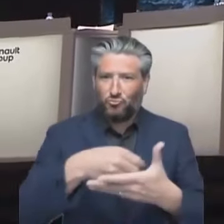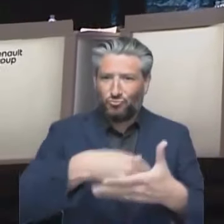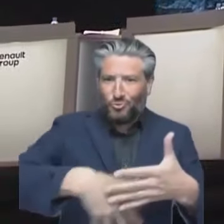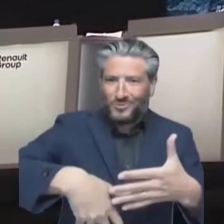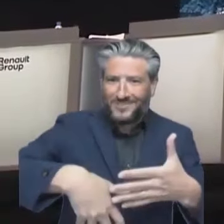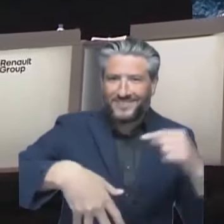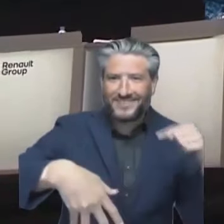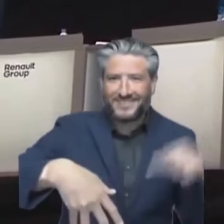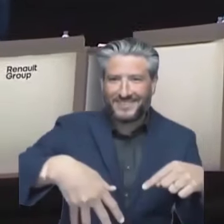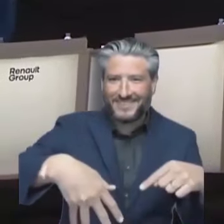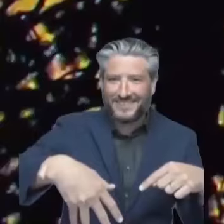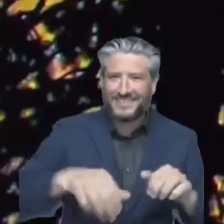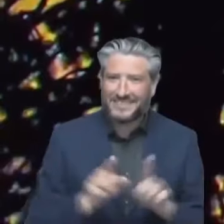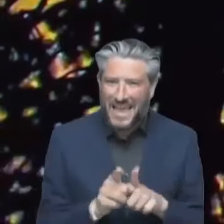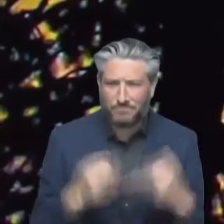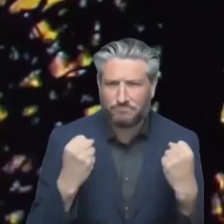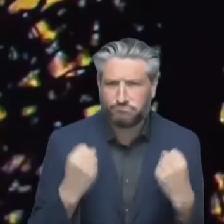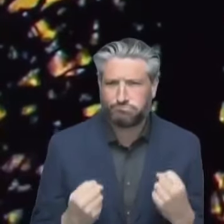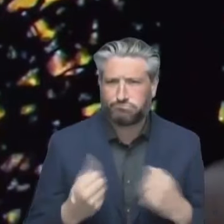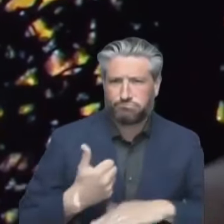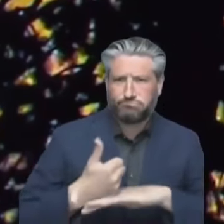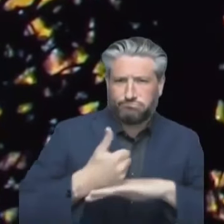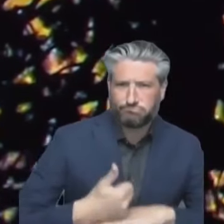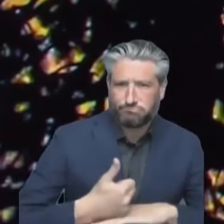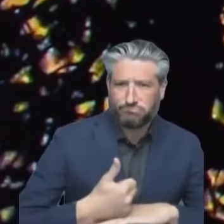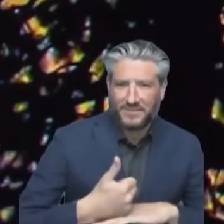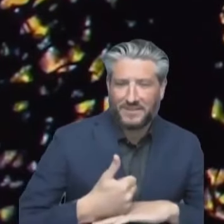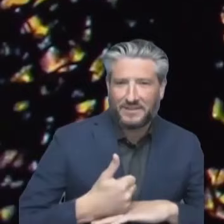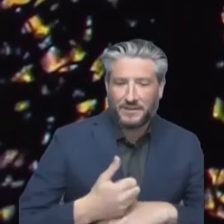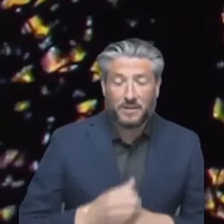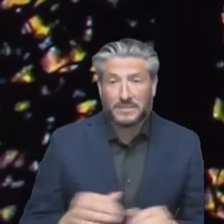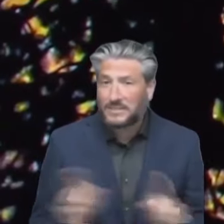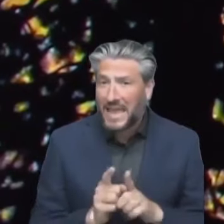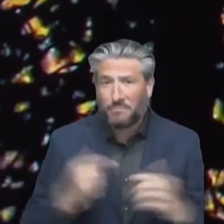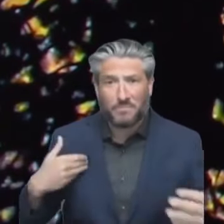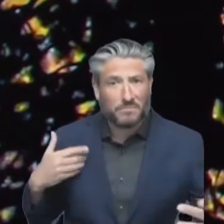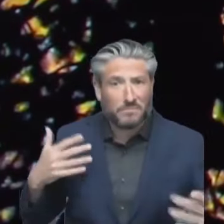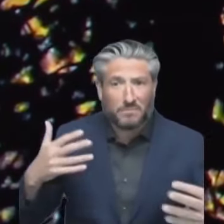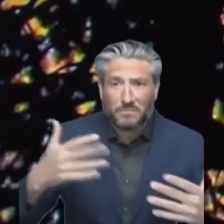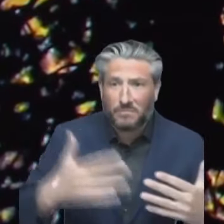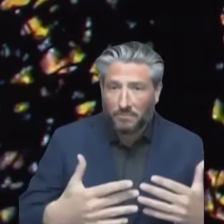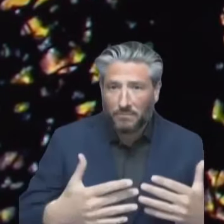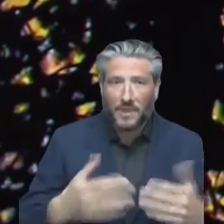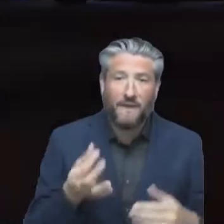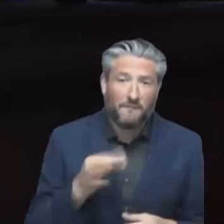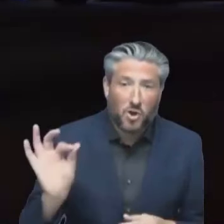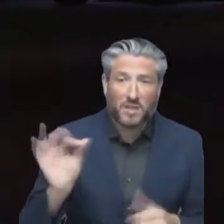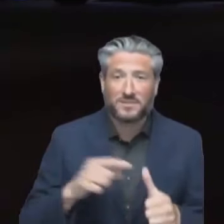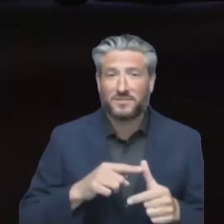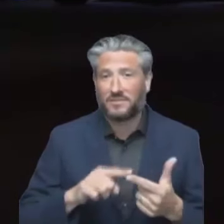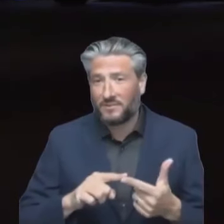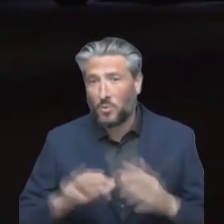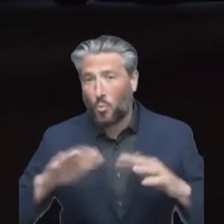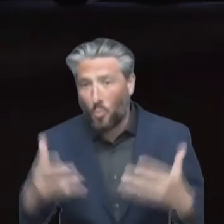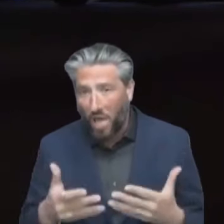They anchor it firmly in a historical, cultural, and geographical context. And we all know that Renault's